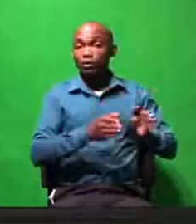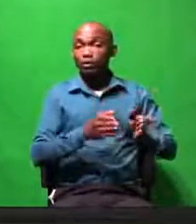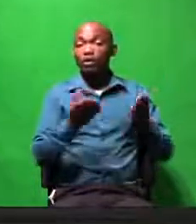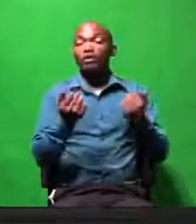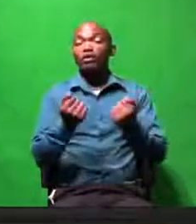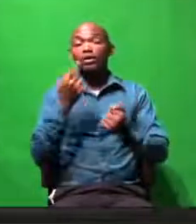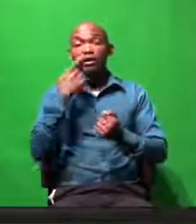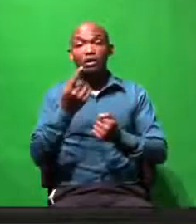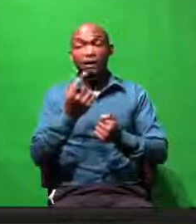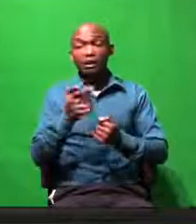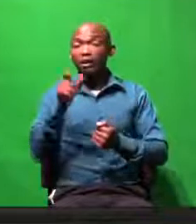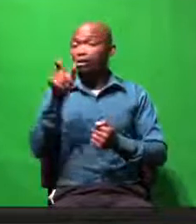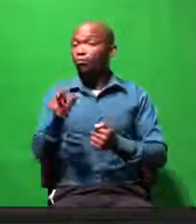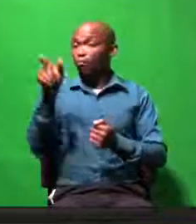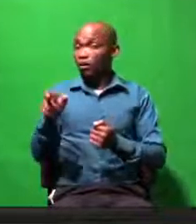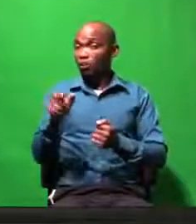building